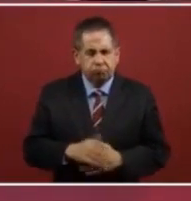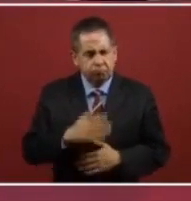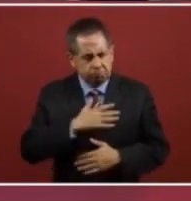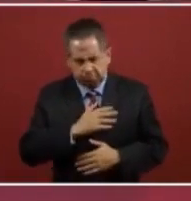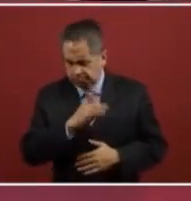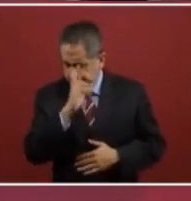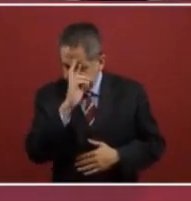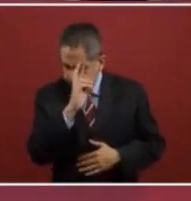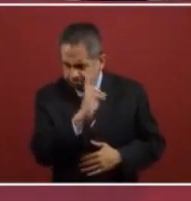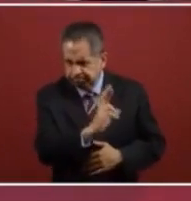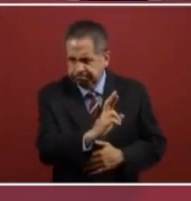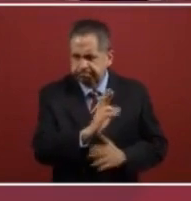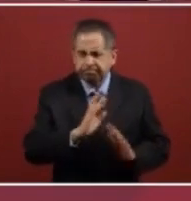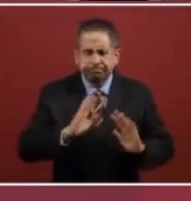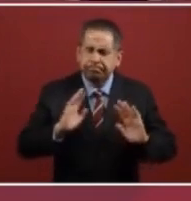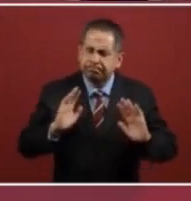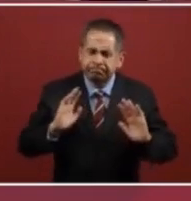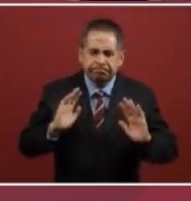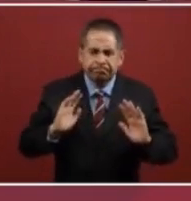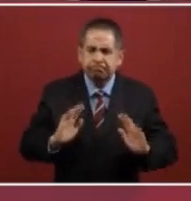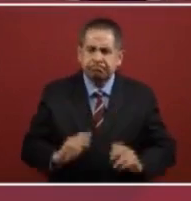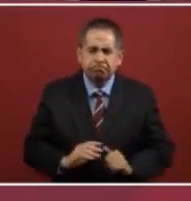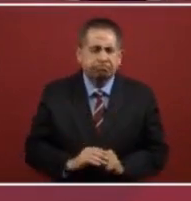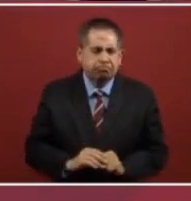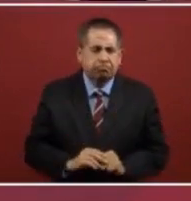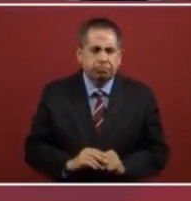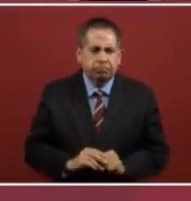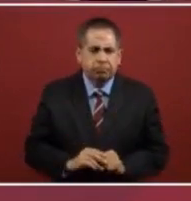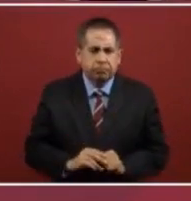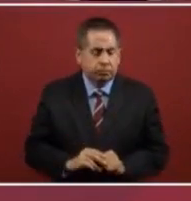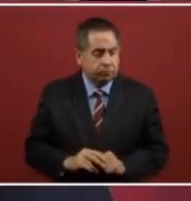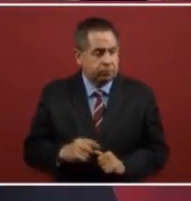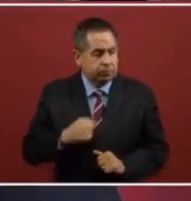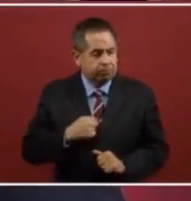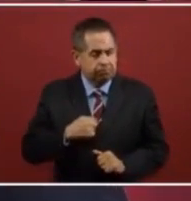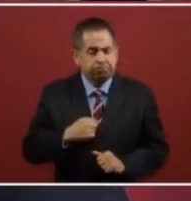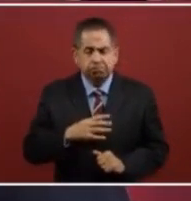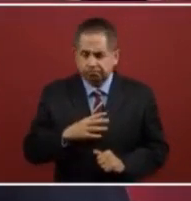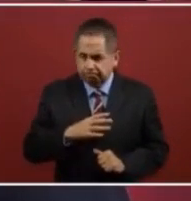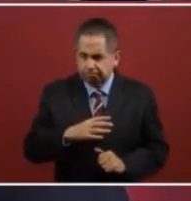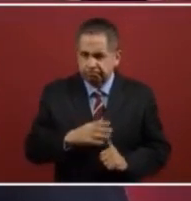respetuoso. He says it's some kind of religious thing. Tengo And he says regarding